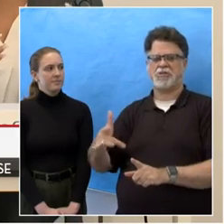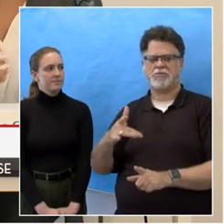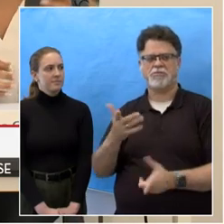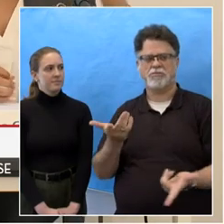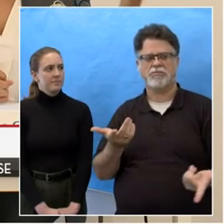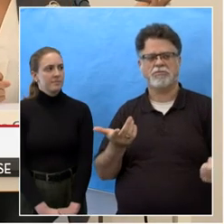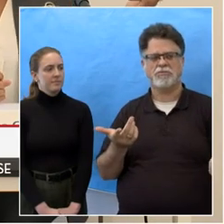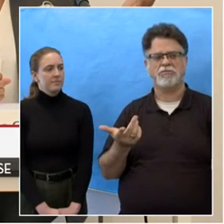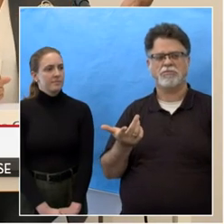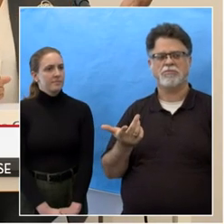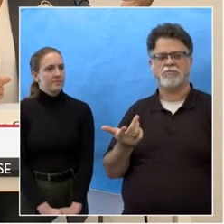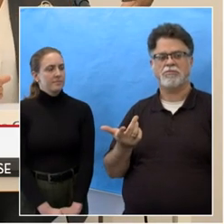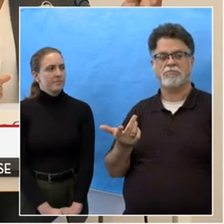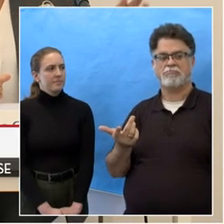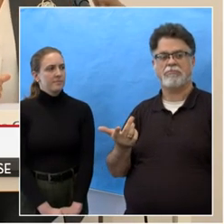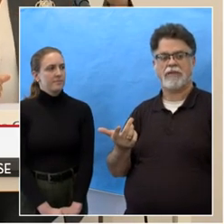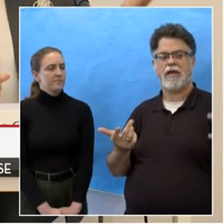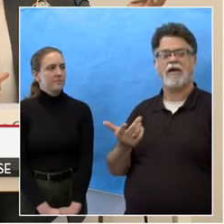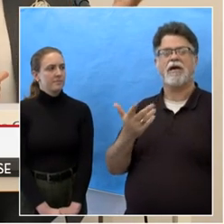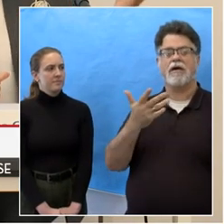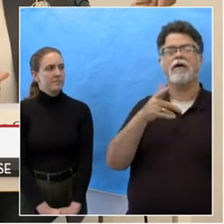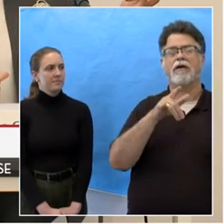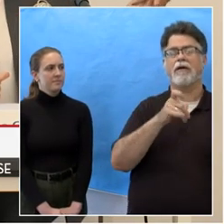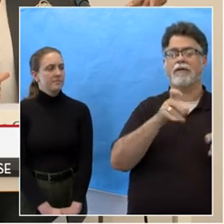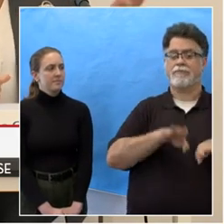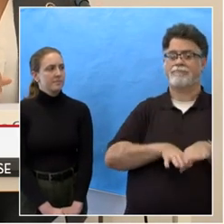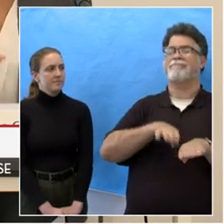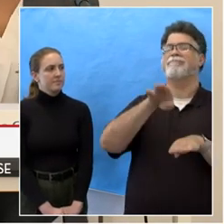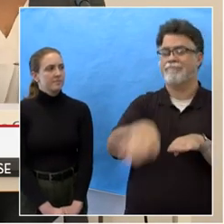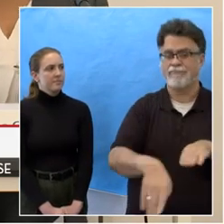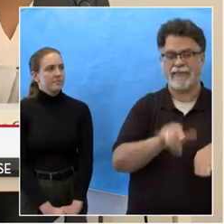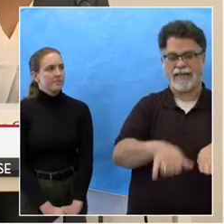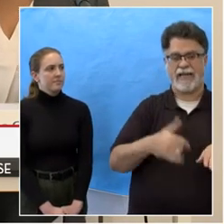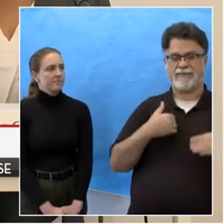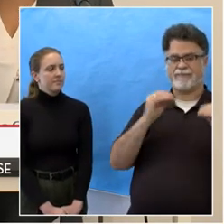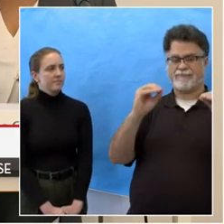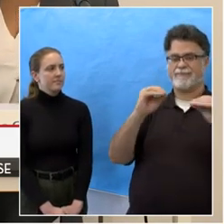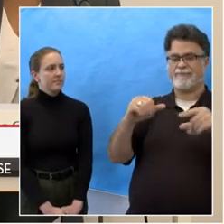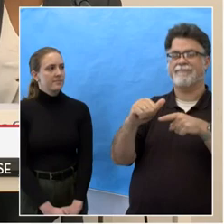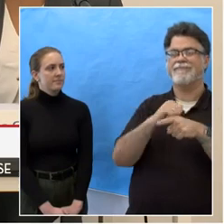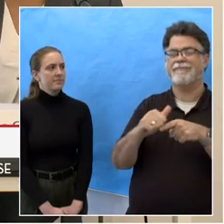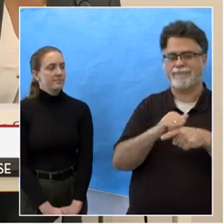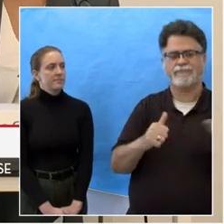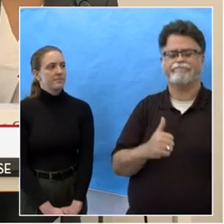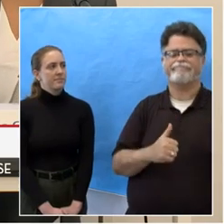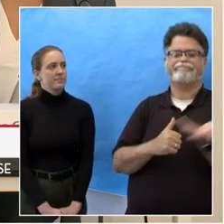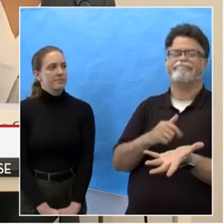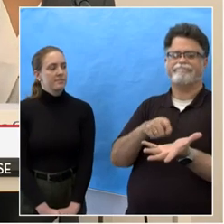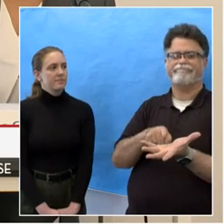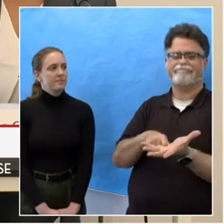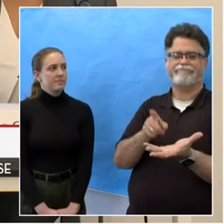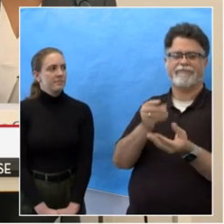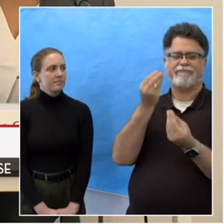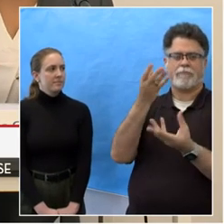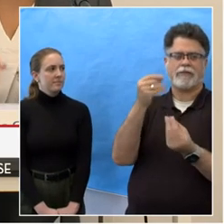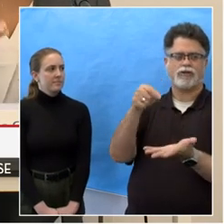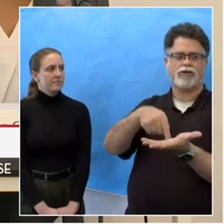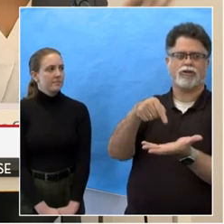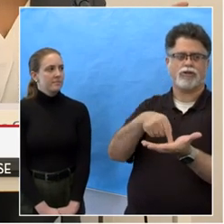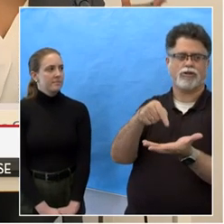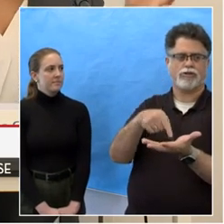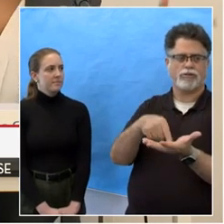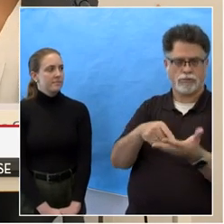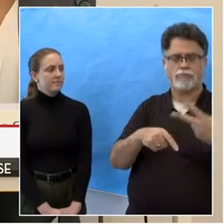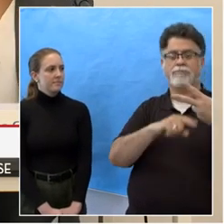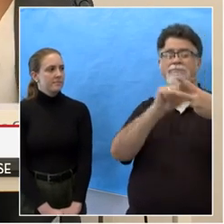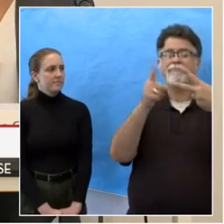this work. It's the training of our teachers through professional development options, but also putting resources in their hands. And